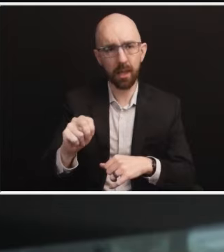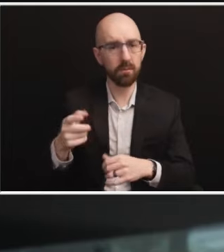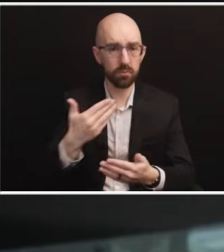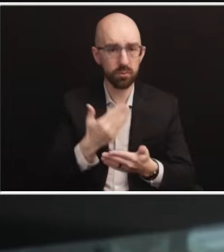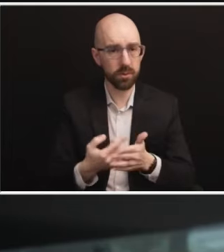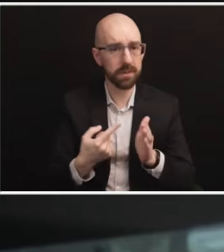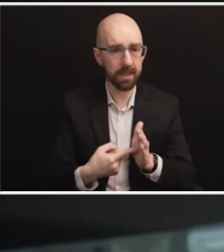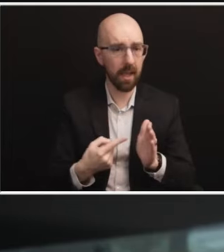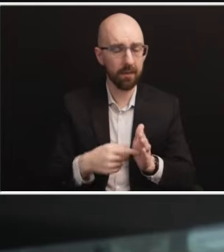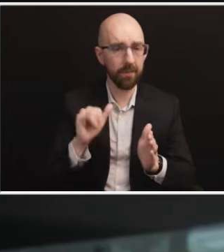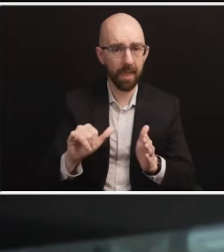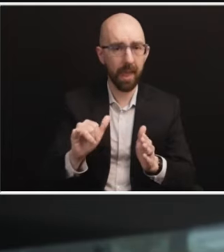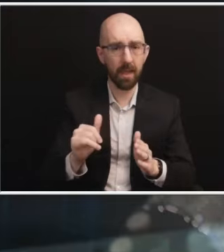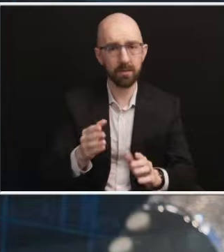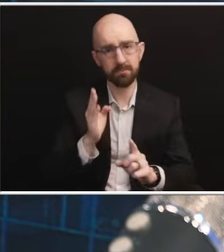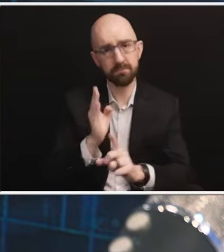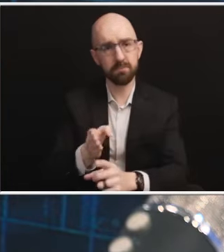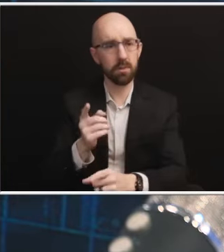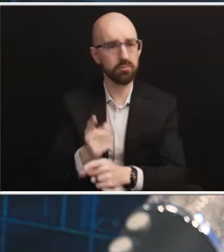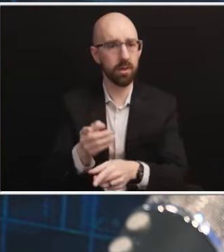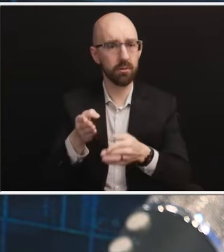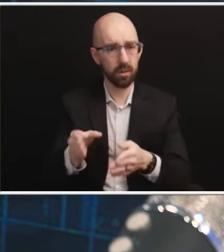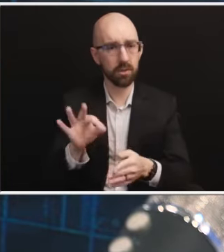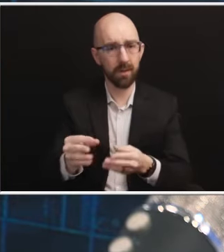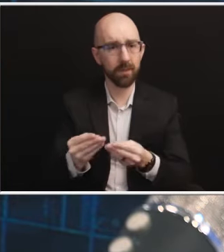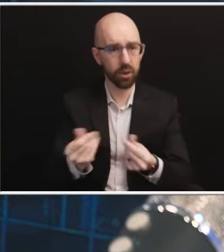we're heading to the right direction of curing myeloma.